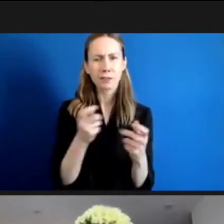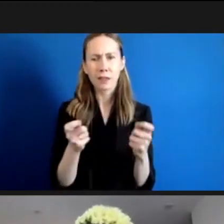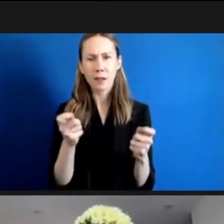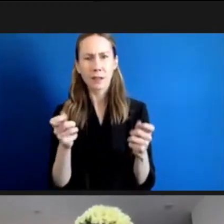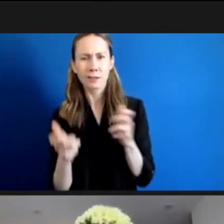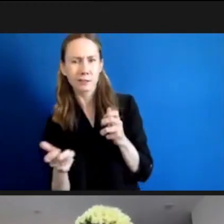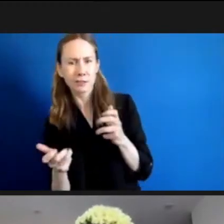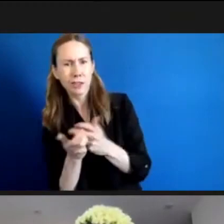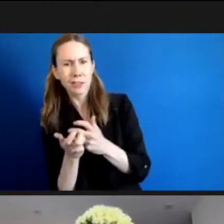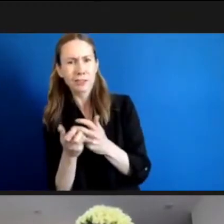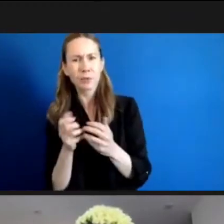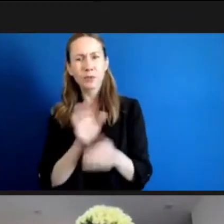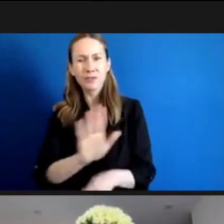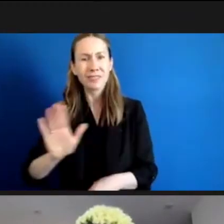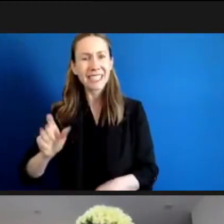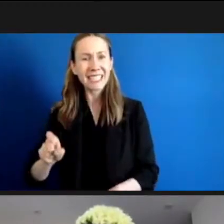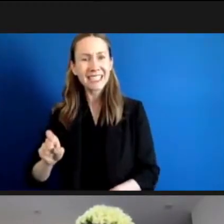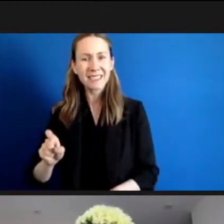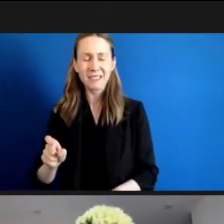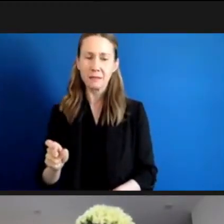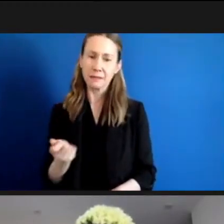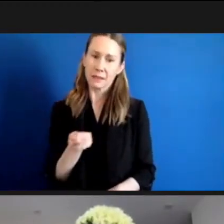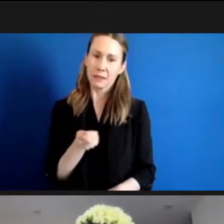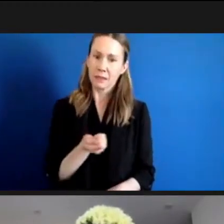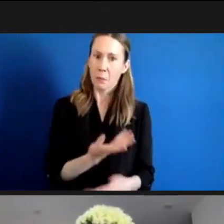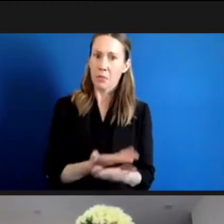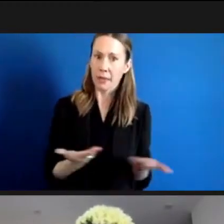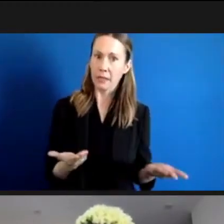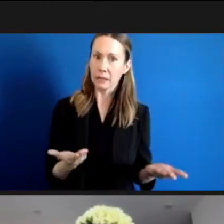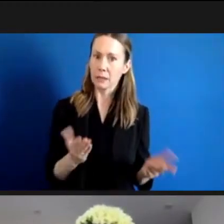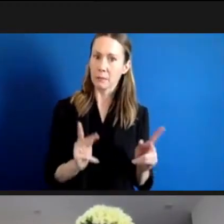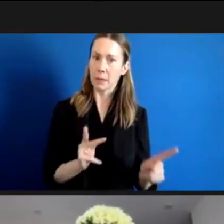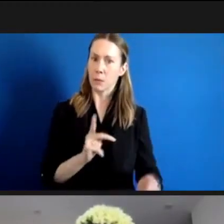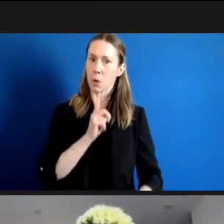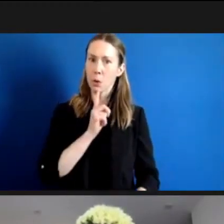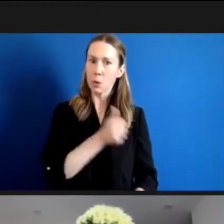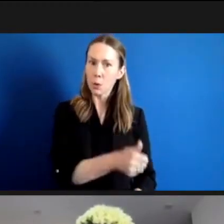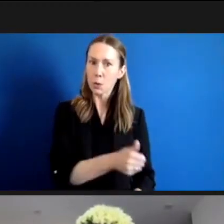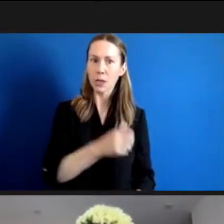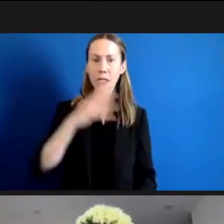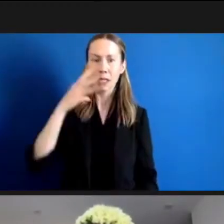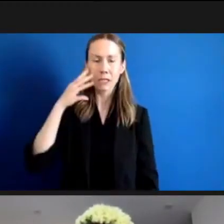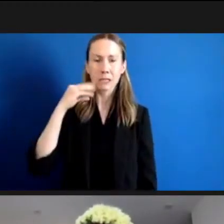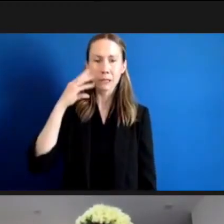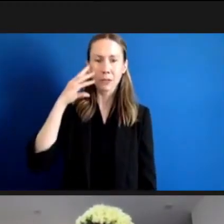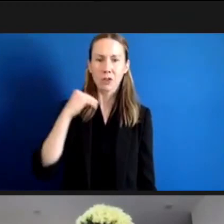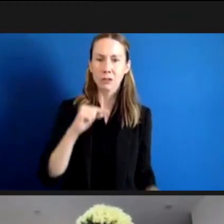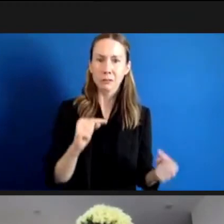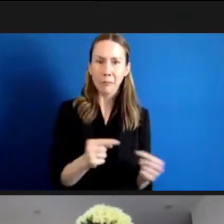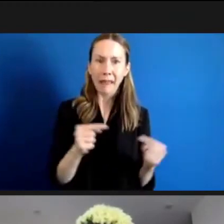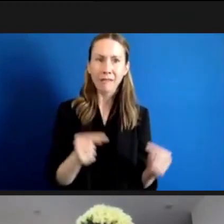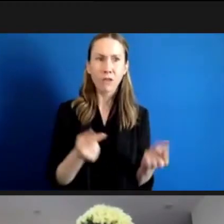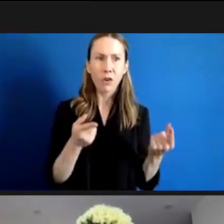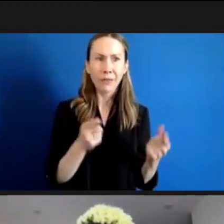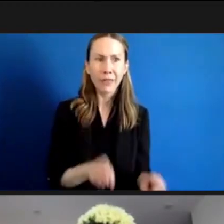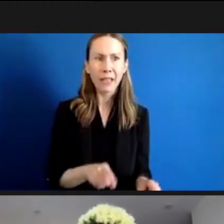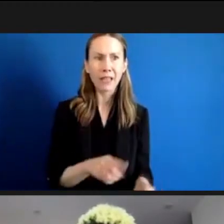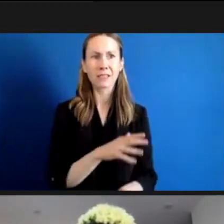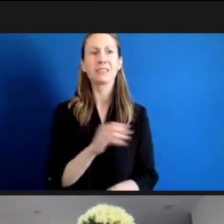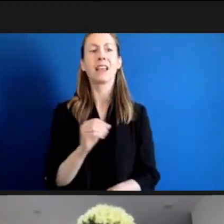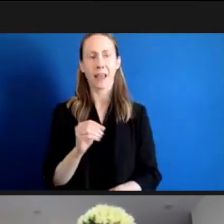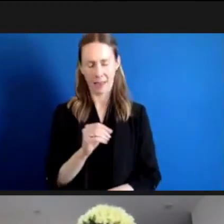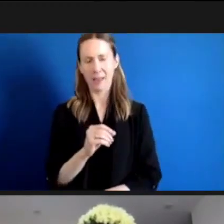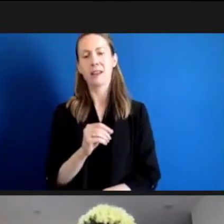are some really painful things that some people really experience, and that really take the place